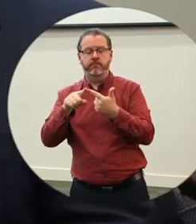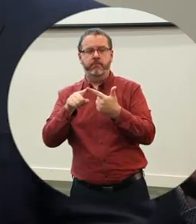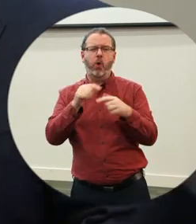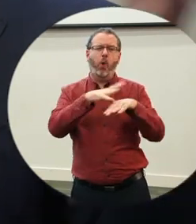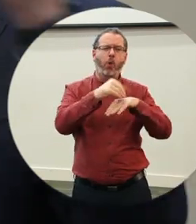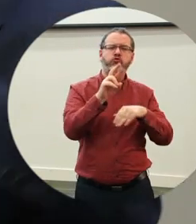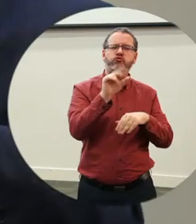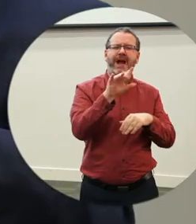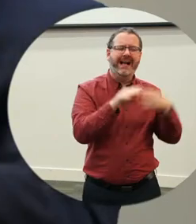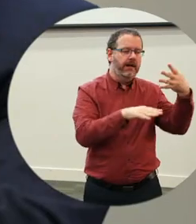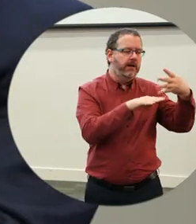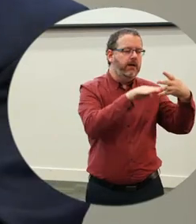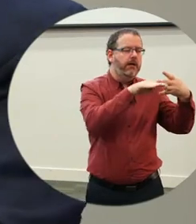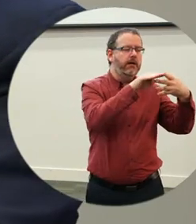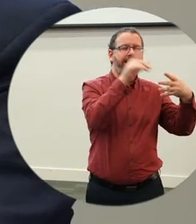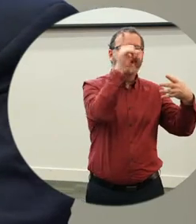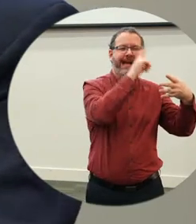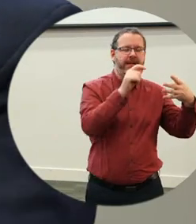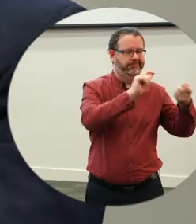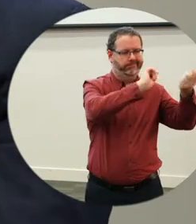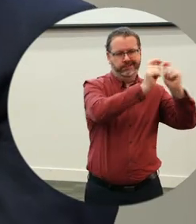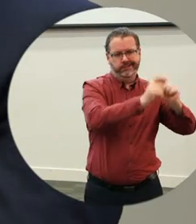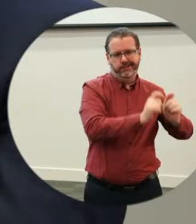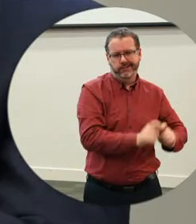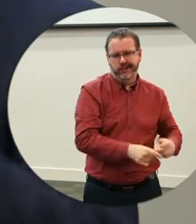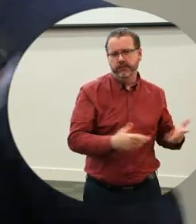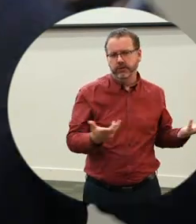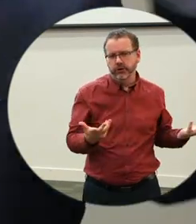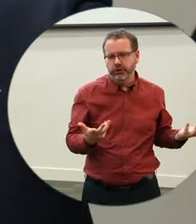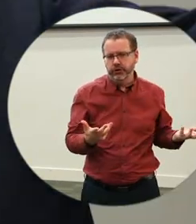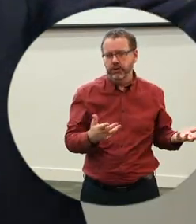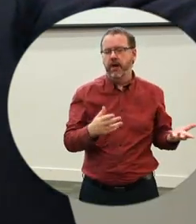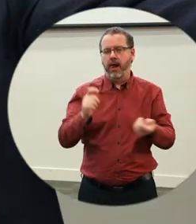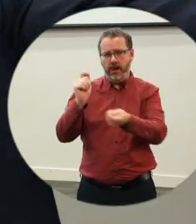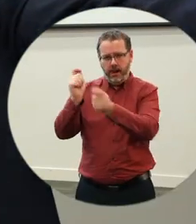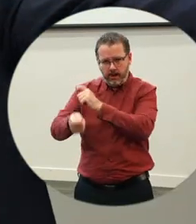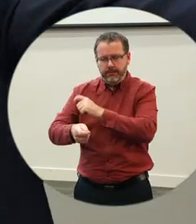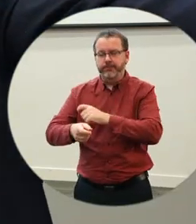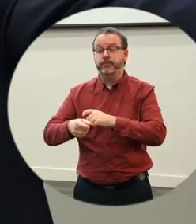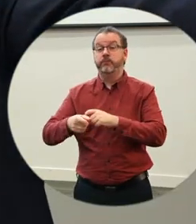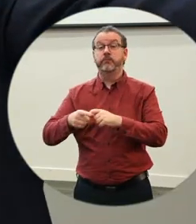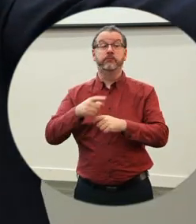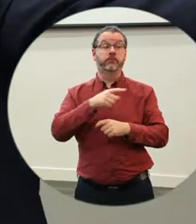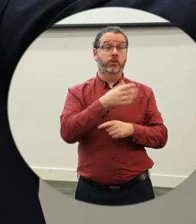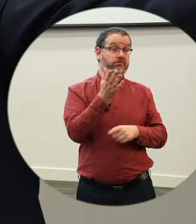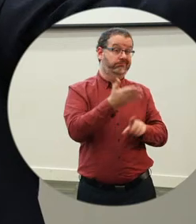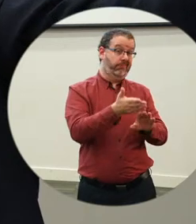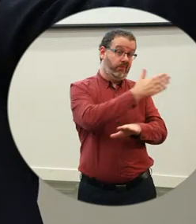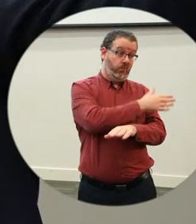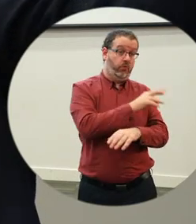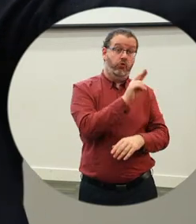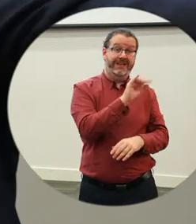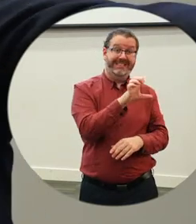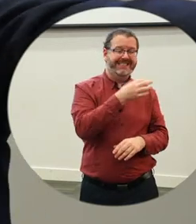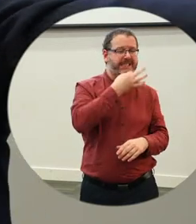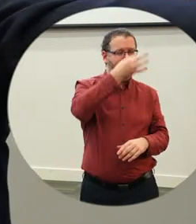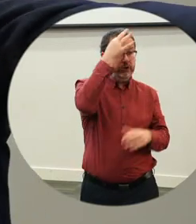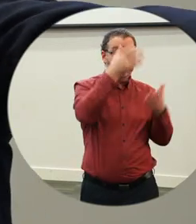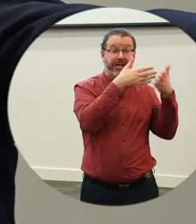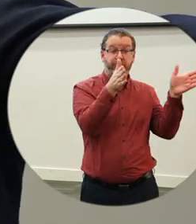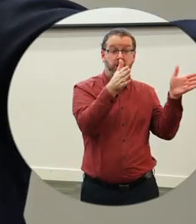called them superintendents and chief superintendents. The Inspector General of the Royal Irish Constabulary was replaced by a